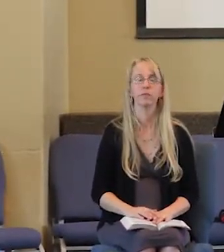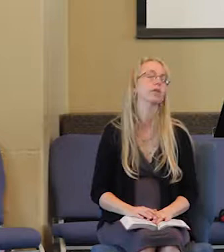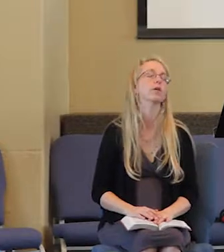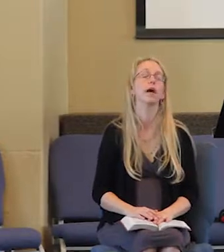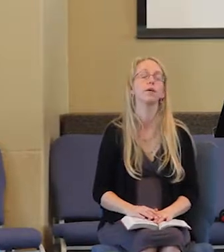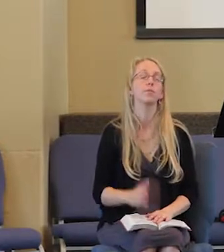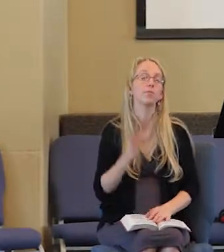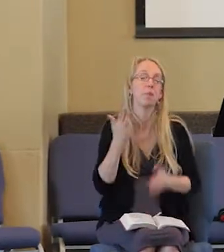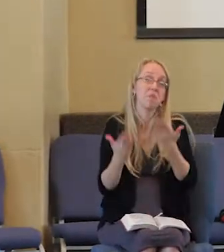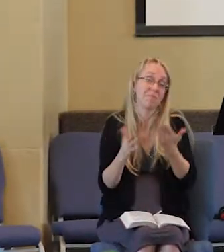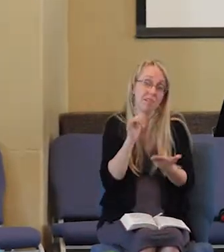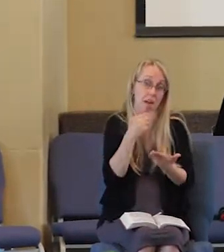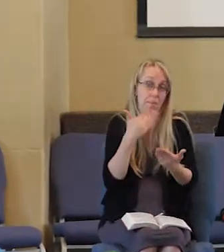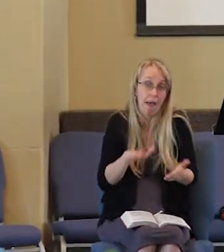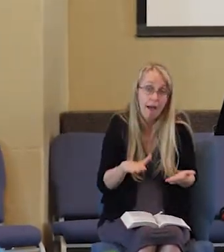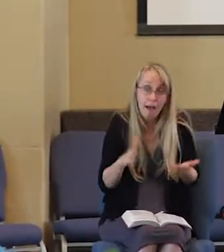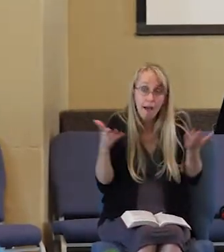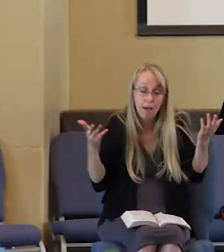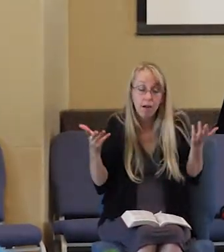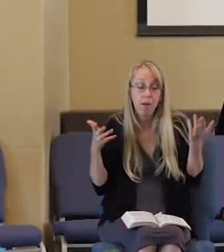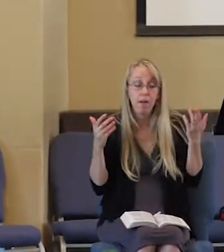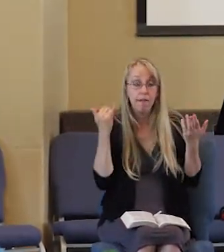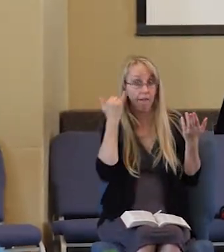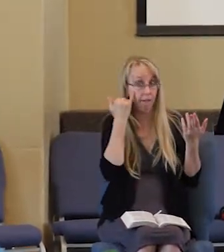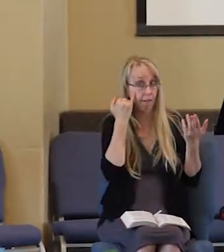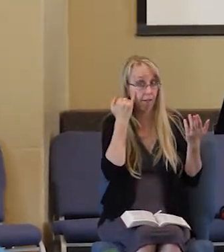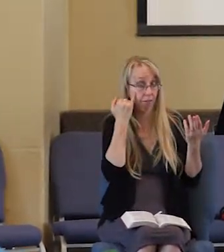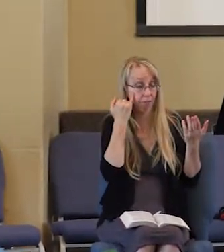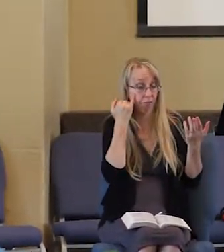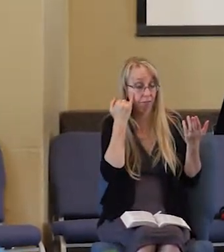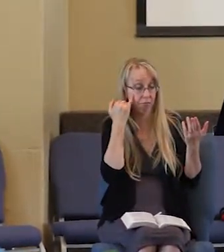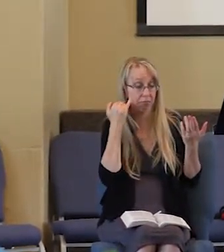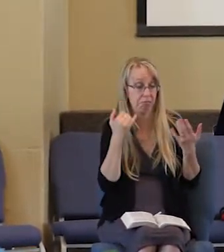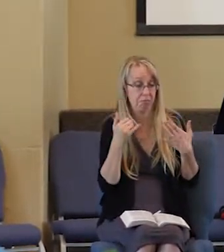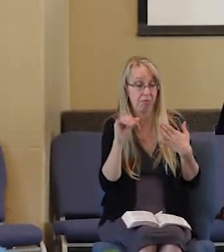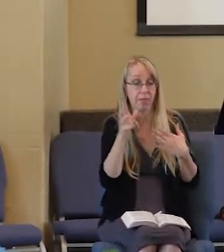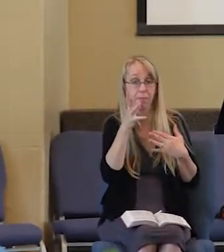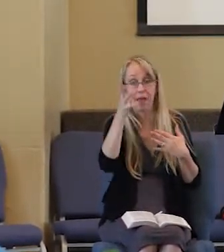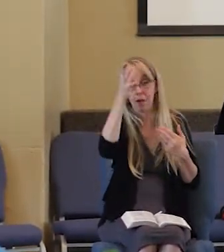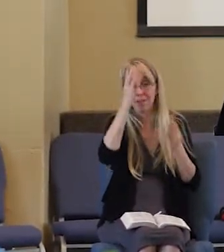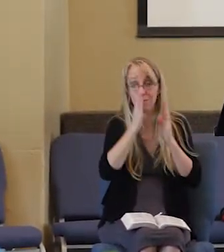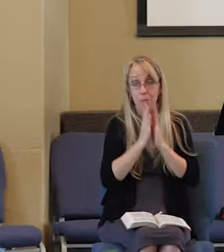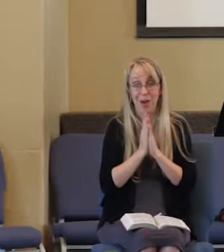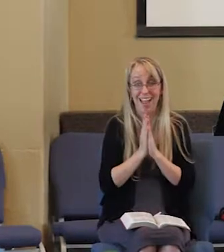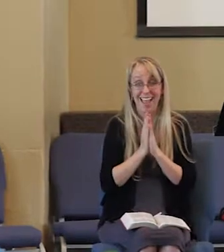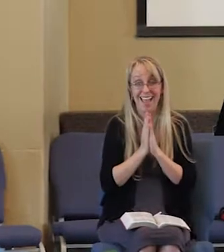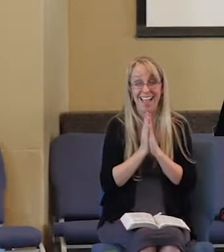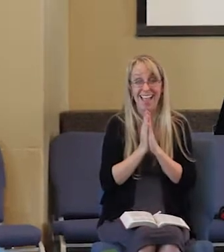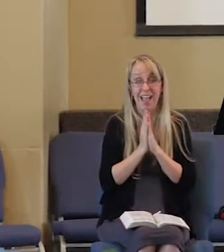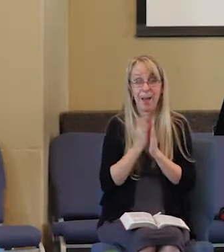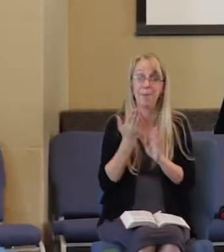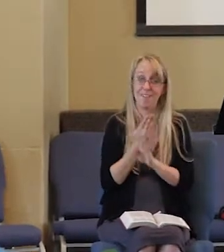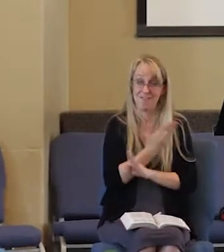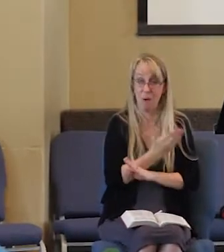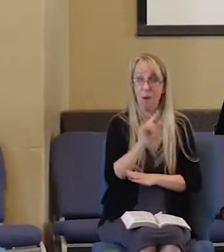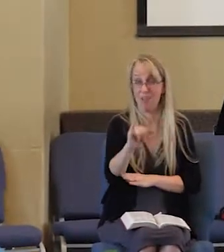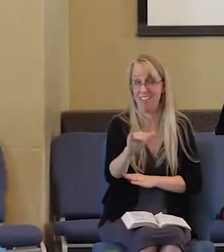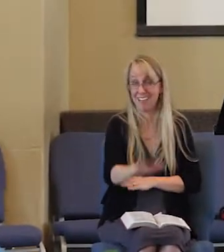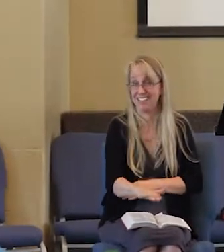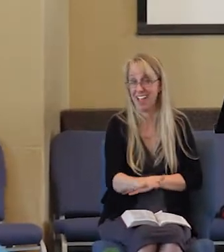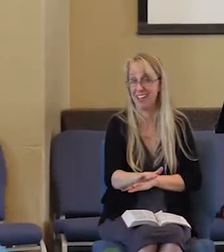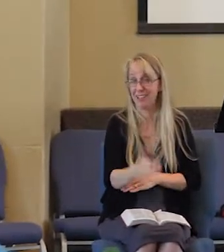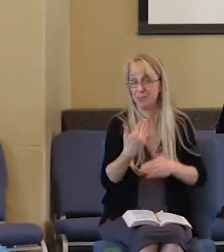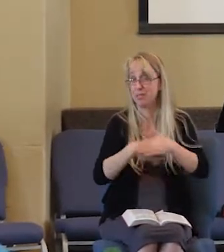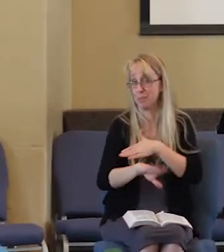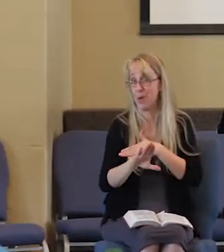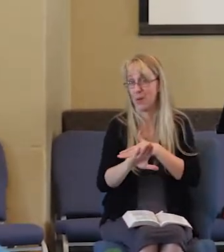And, you know, maybe that's not a bad thing if the parents prayed for, before the child was born